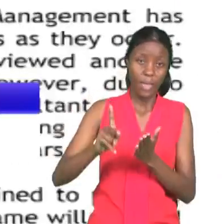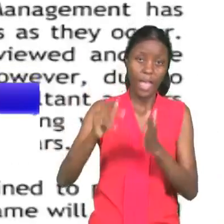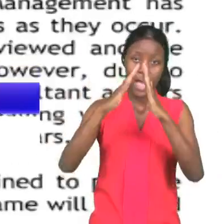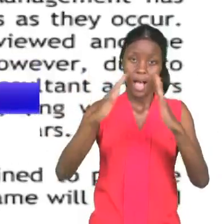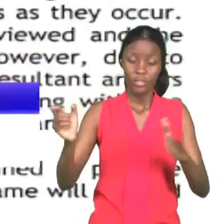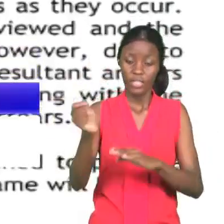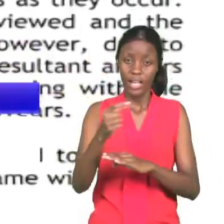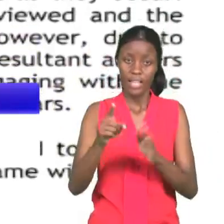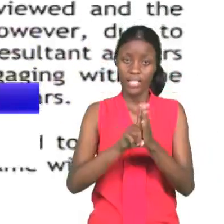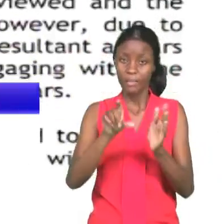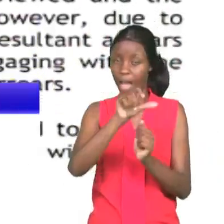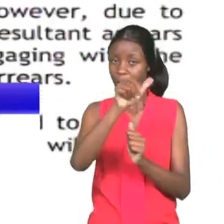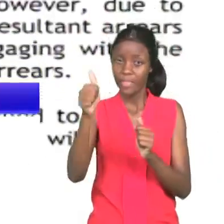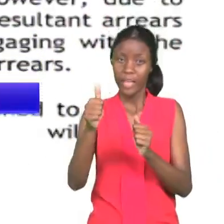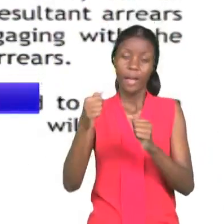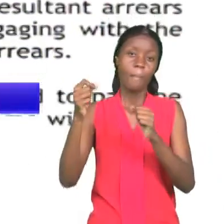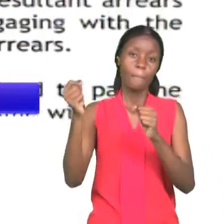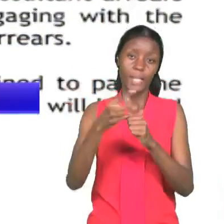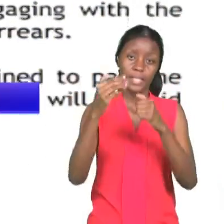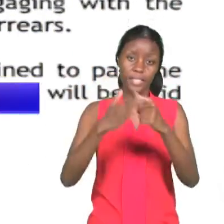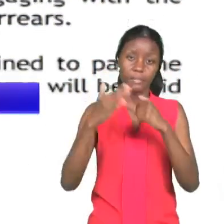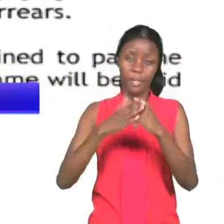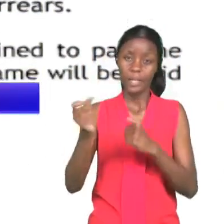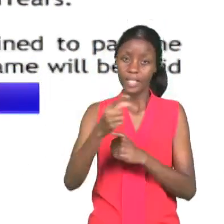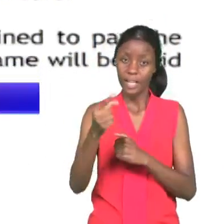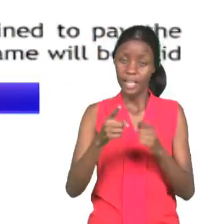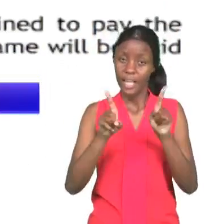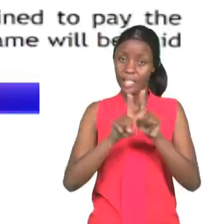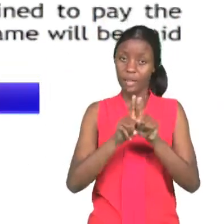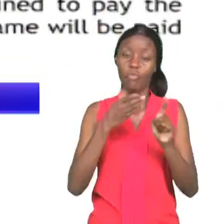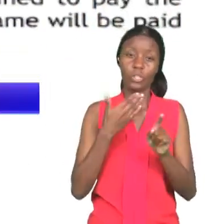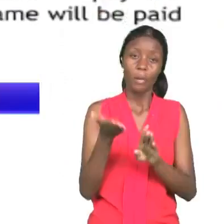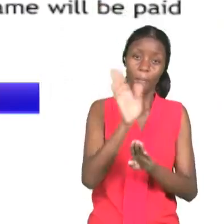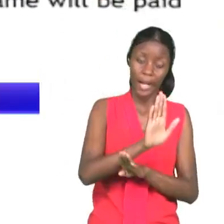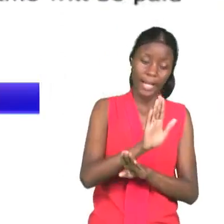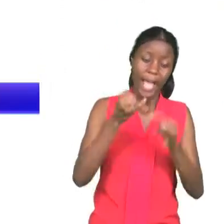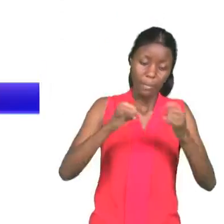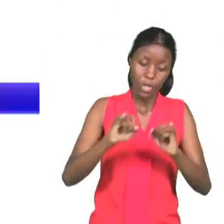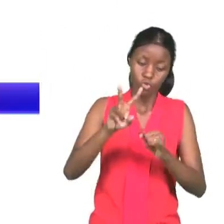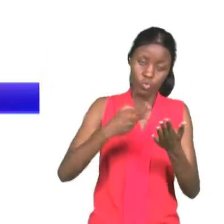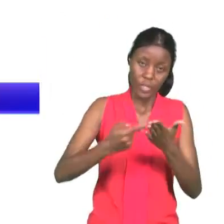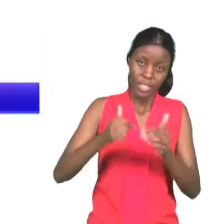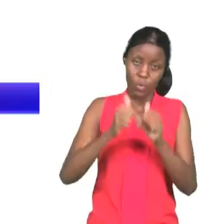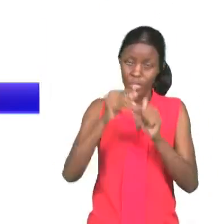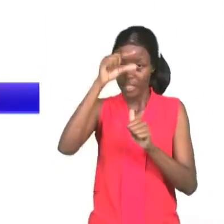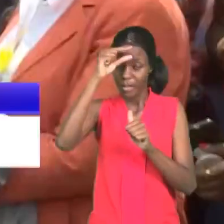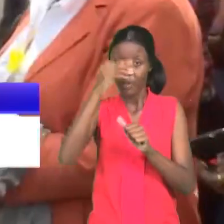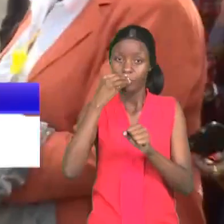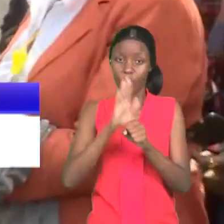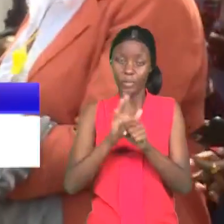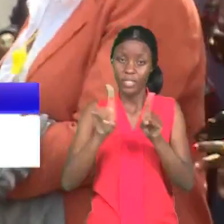with the September salary. The workers agreed to go back to work as they wait for implementation in 2 weeks, as promised by the government and the